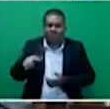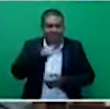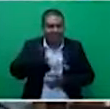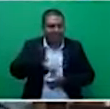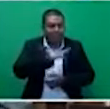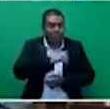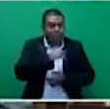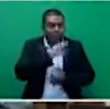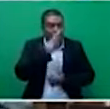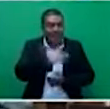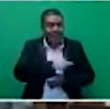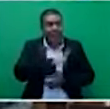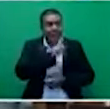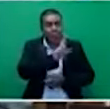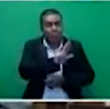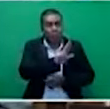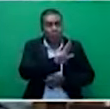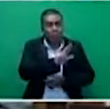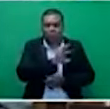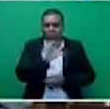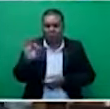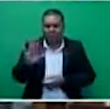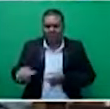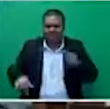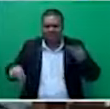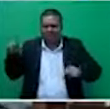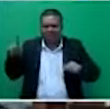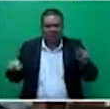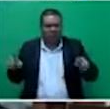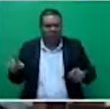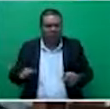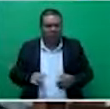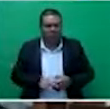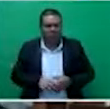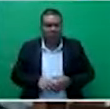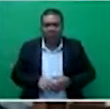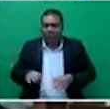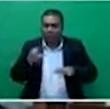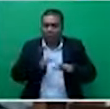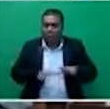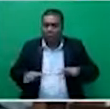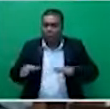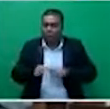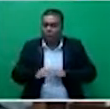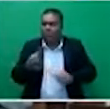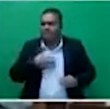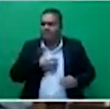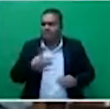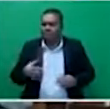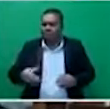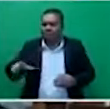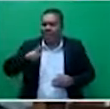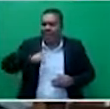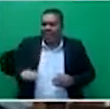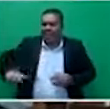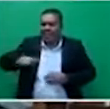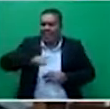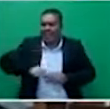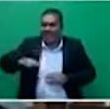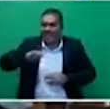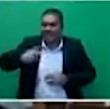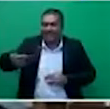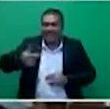Laos. You don't take an average. Person in Coral Coast will get far more for the land lease money than somebody in the